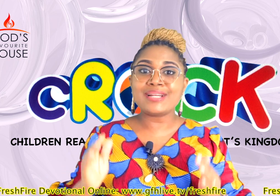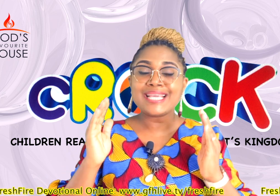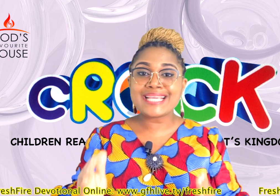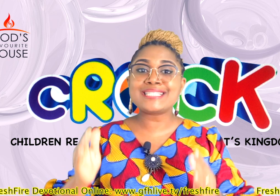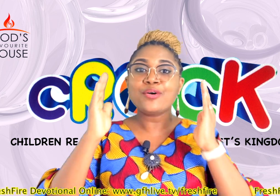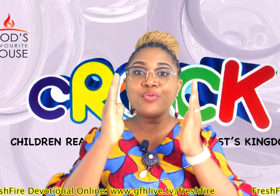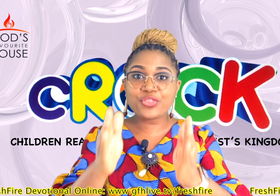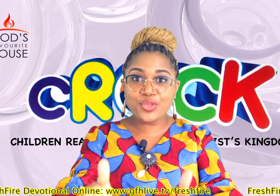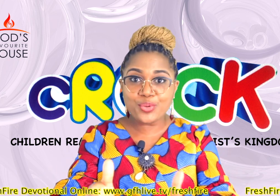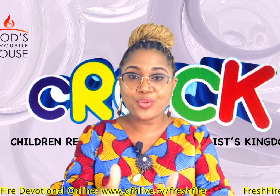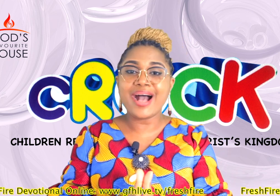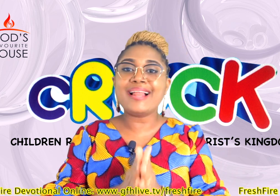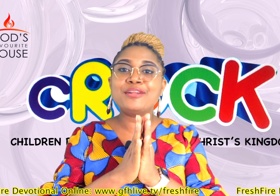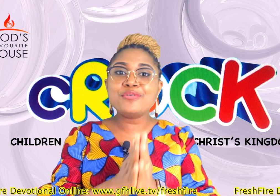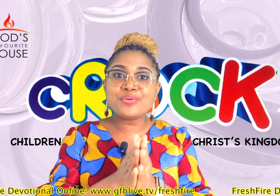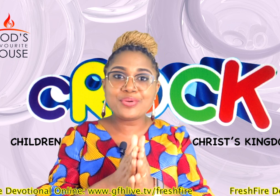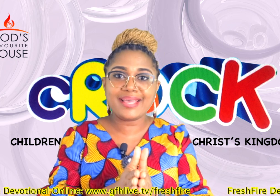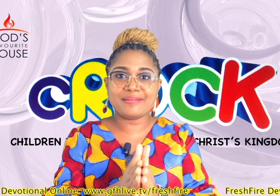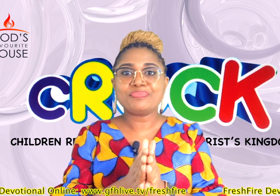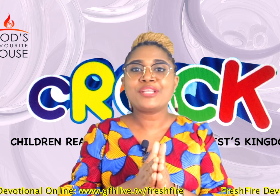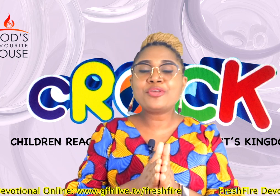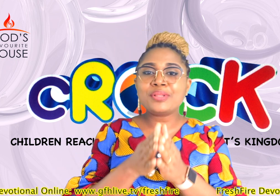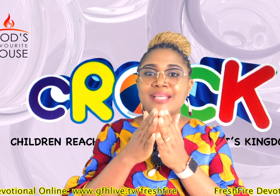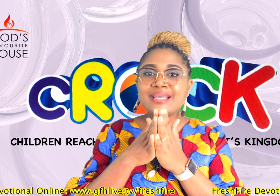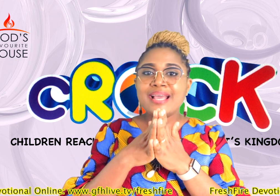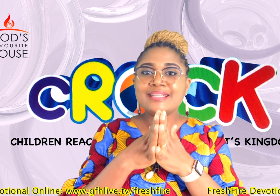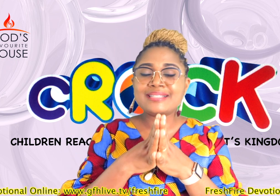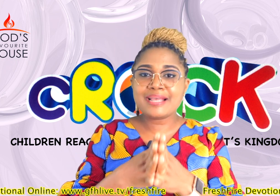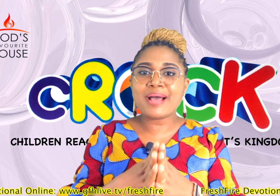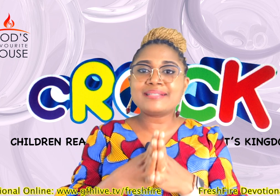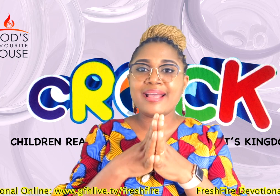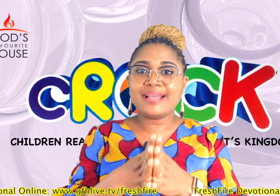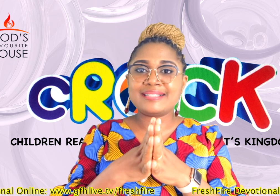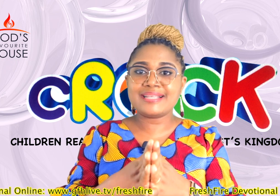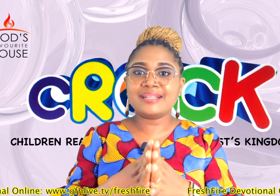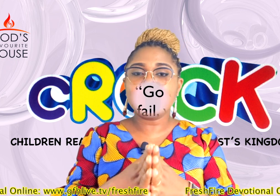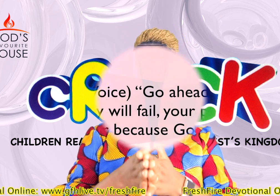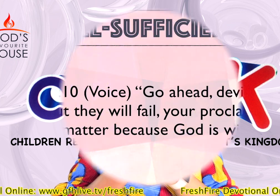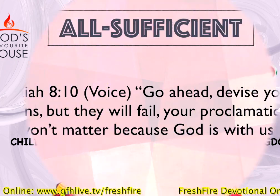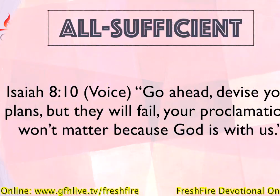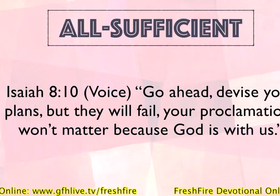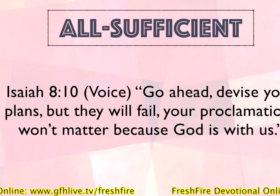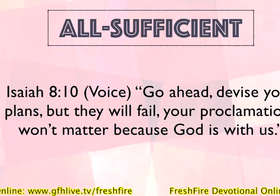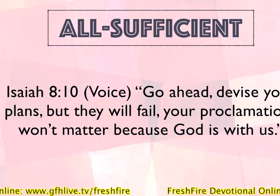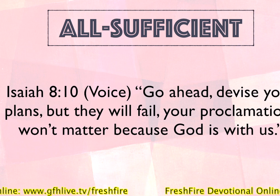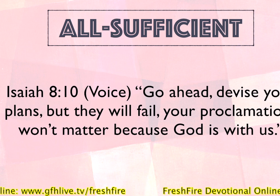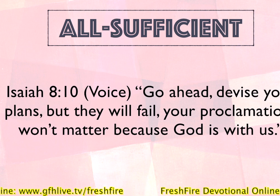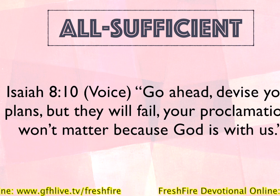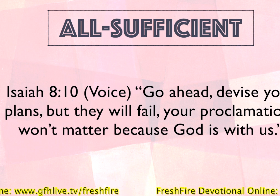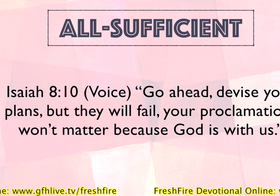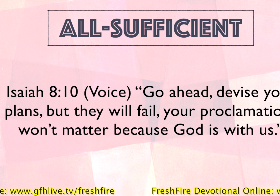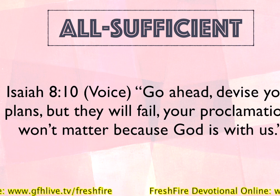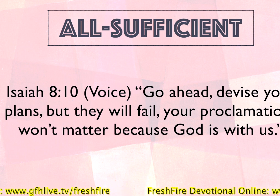and God is with you. Hallelujah. You know, the same Isaiah 8:10, the voice translation